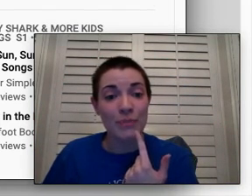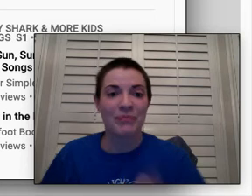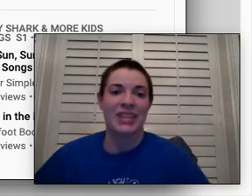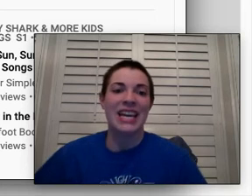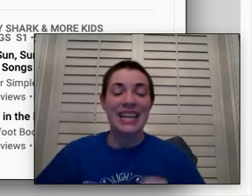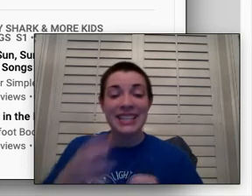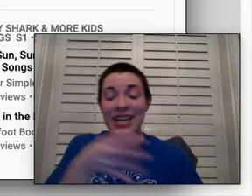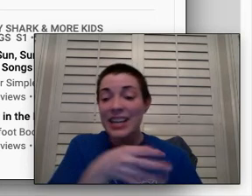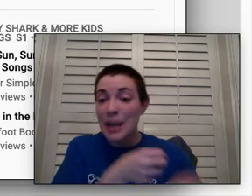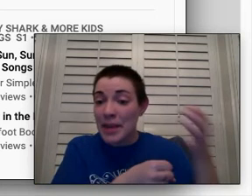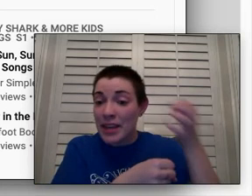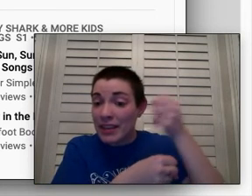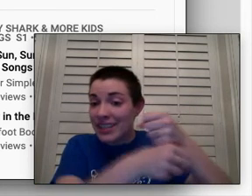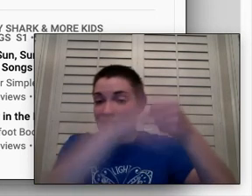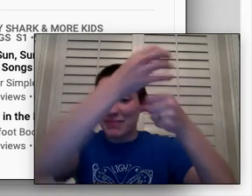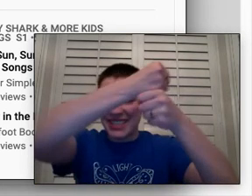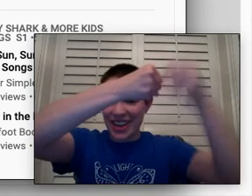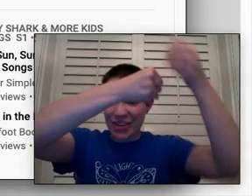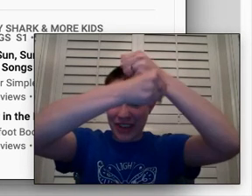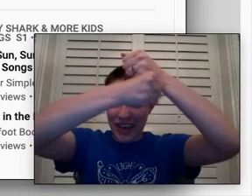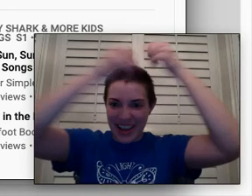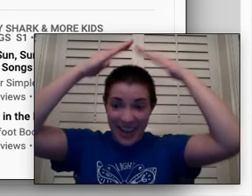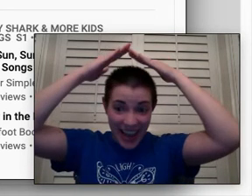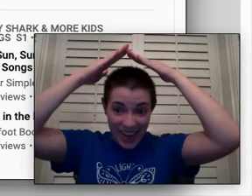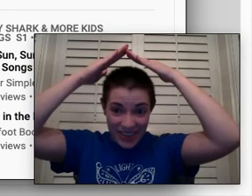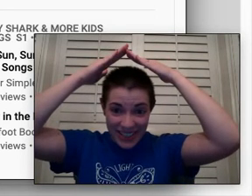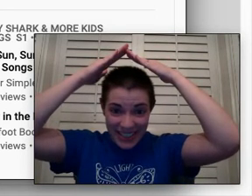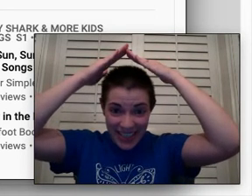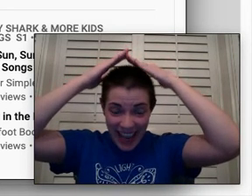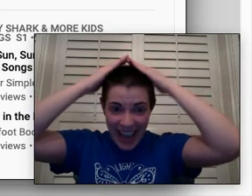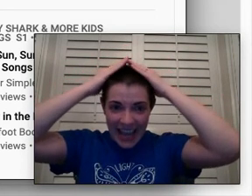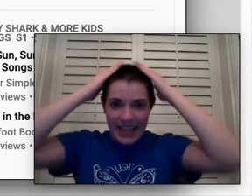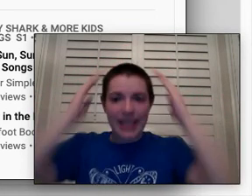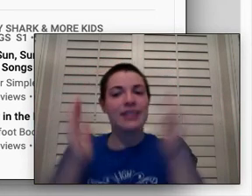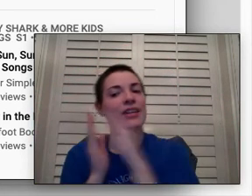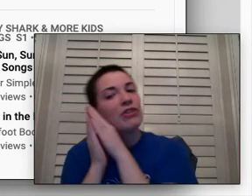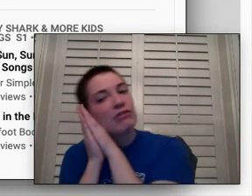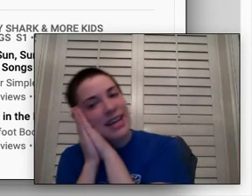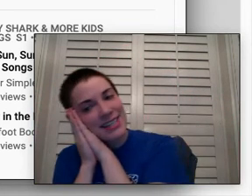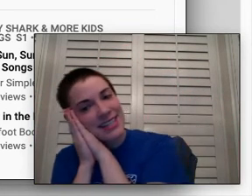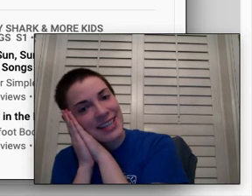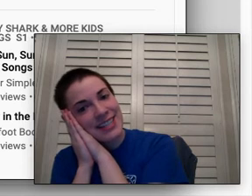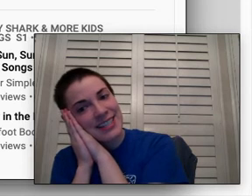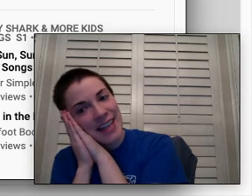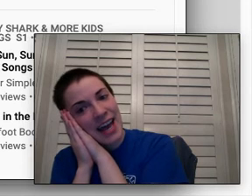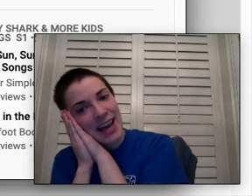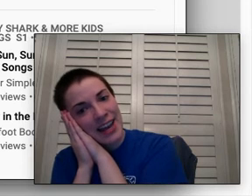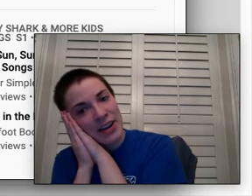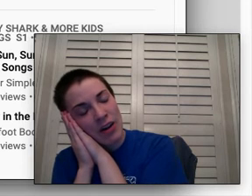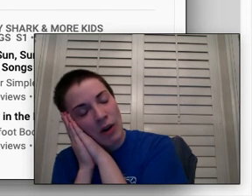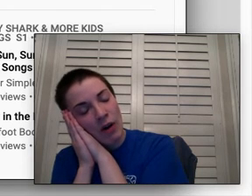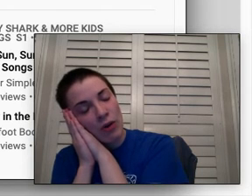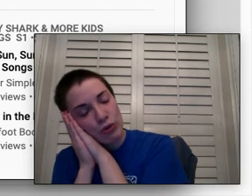cocoon. He's gonna build himself a house. And then he's gonna rest